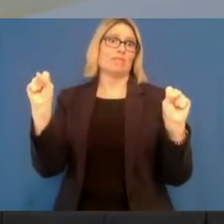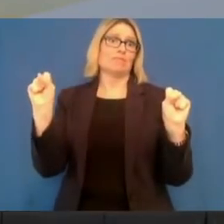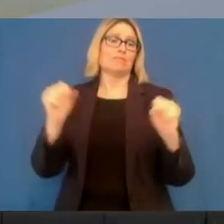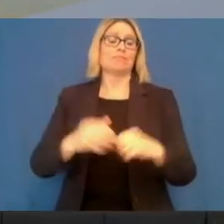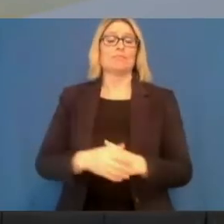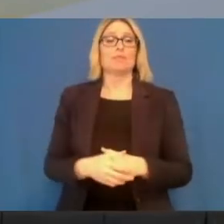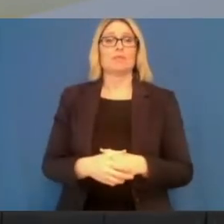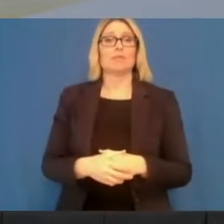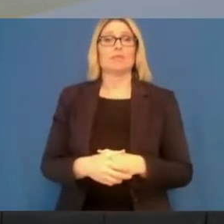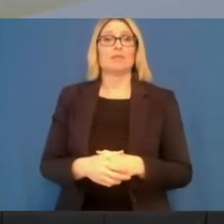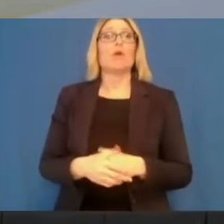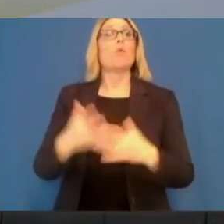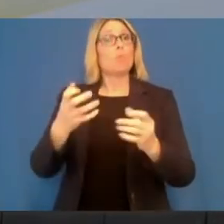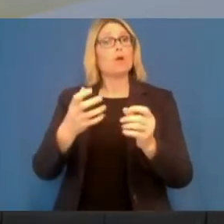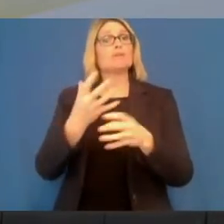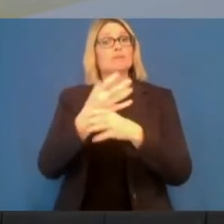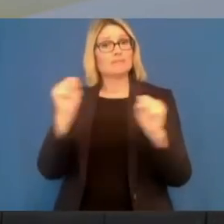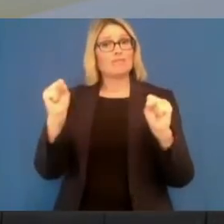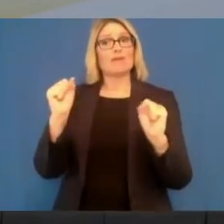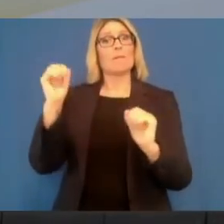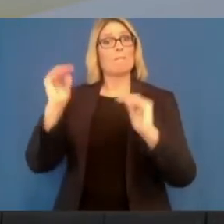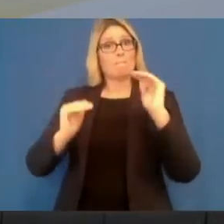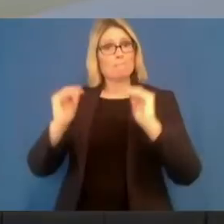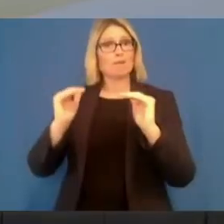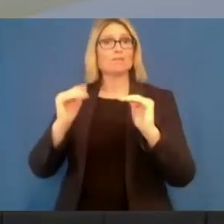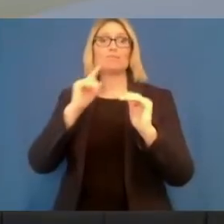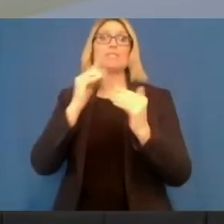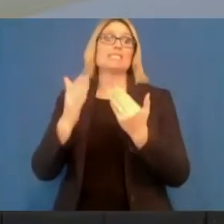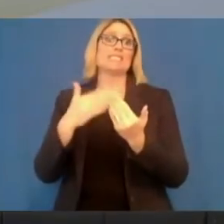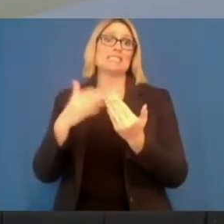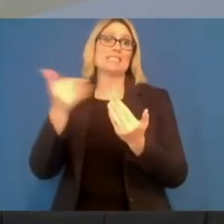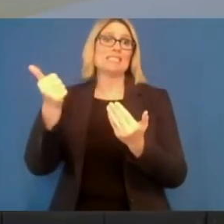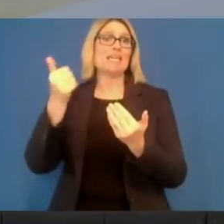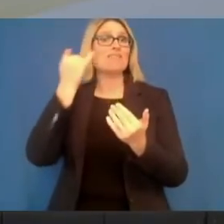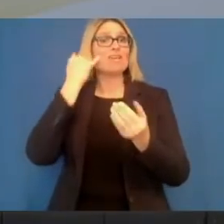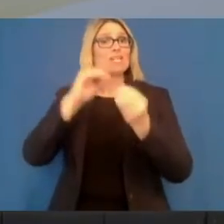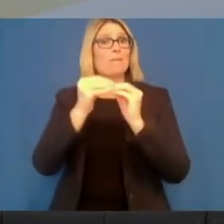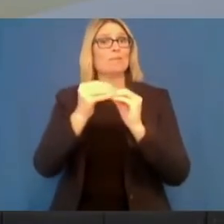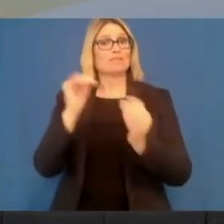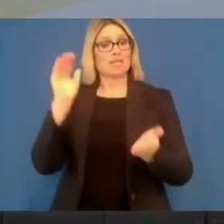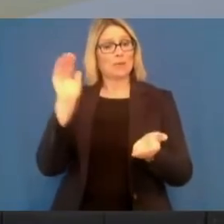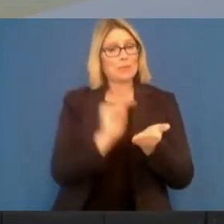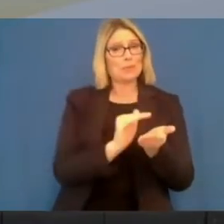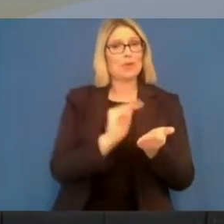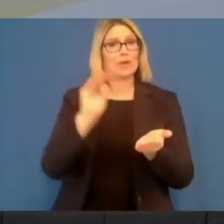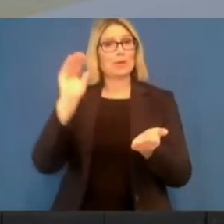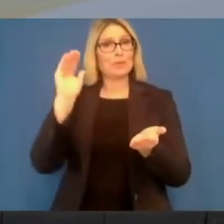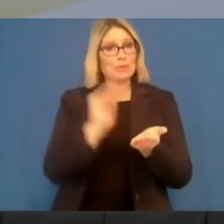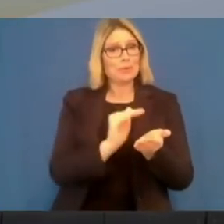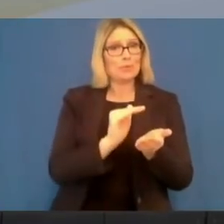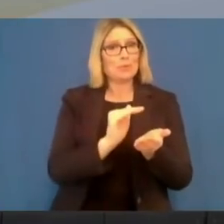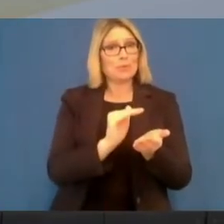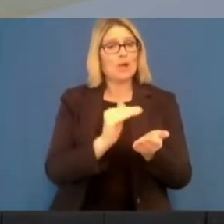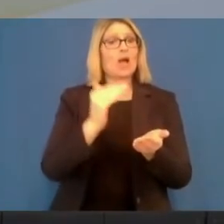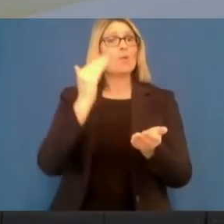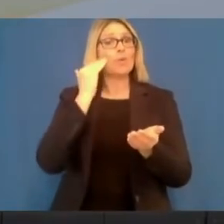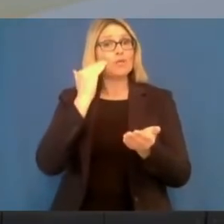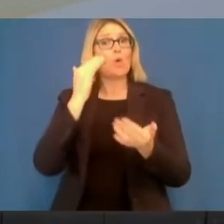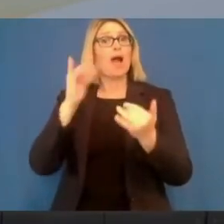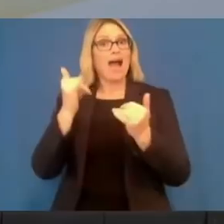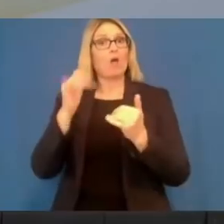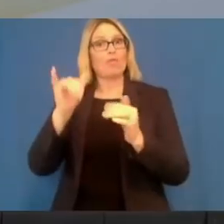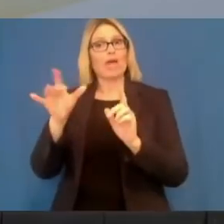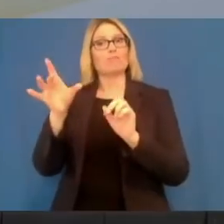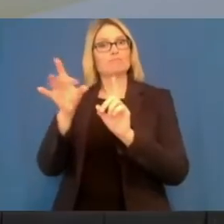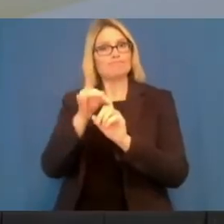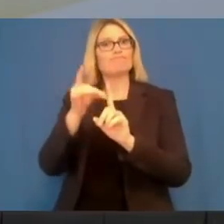Achieving a comfortable and safe balance is much easier when our case counts are low and we know the origin of cases is related to out-of-province